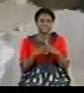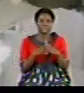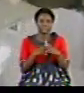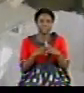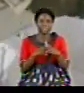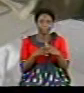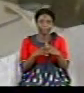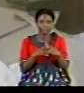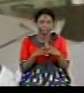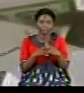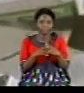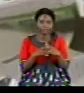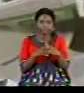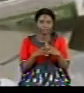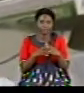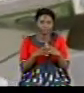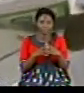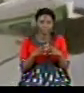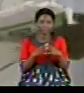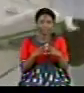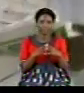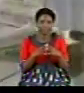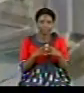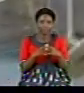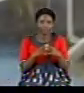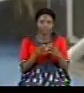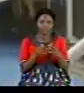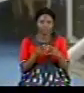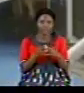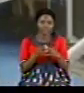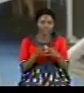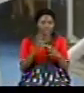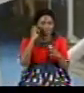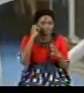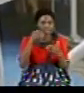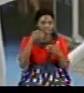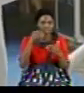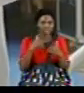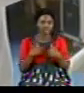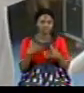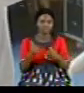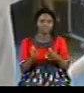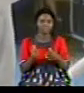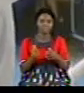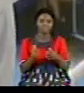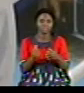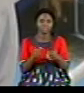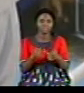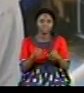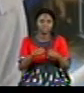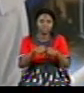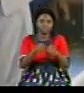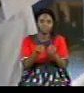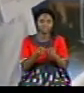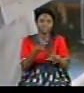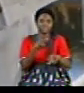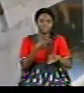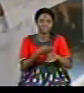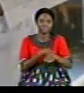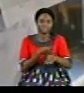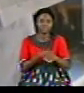present Papa Ozege Goodluck. He had a fracture resulting from an